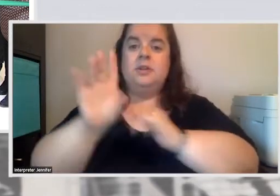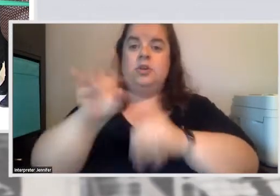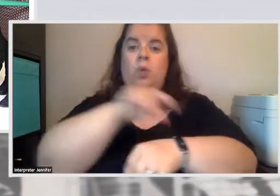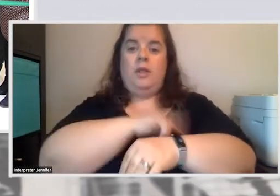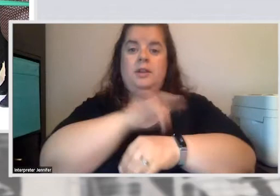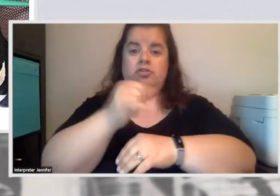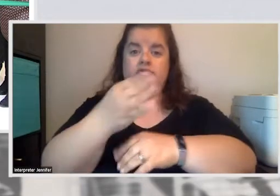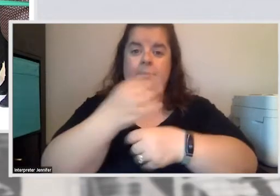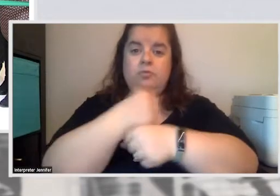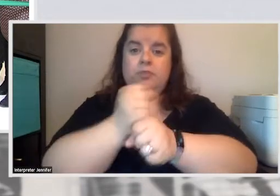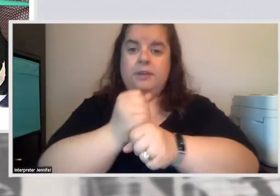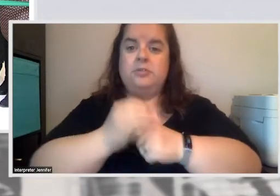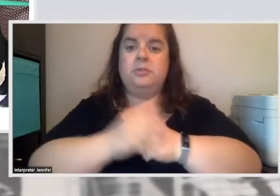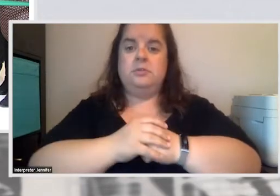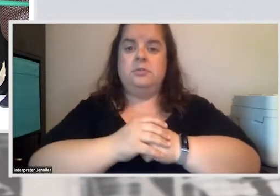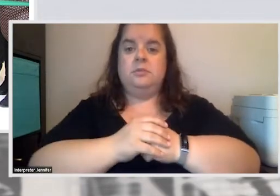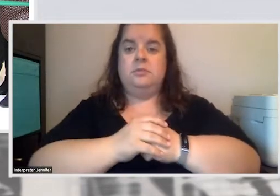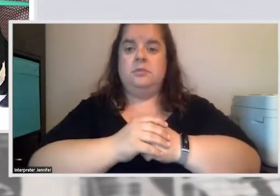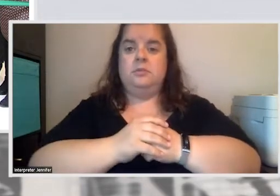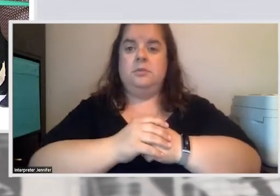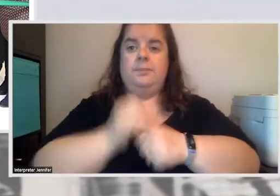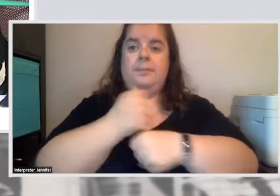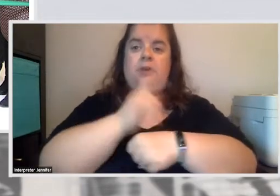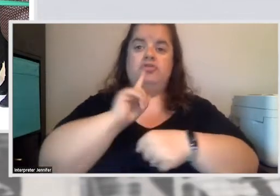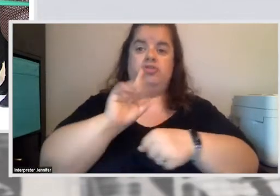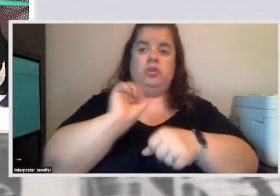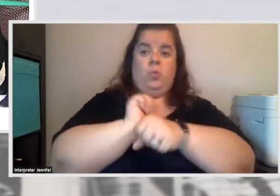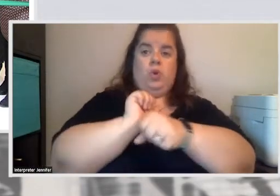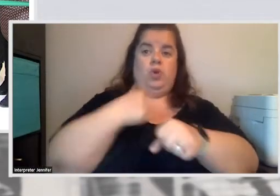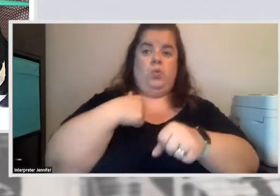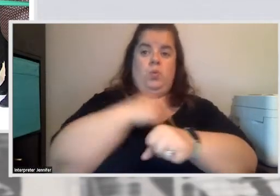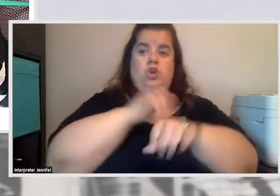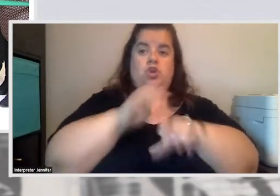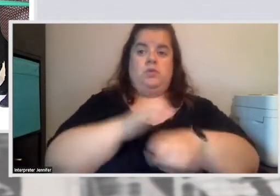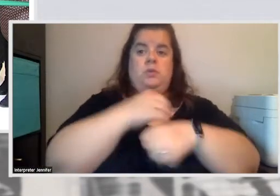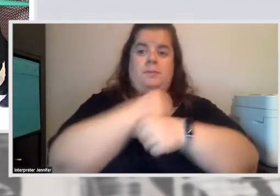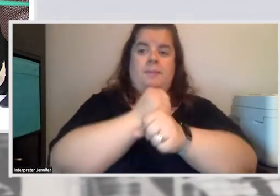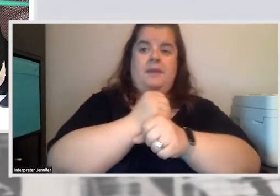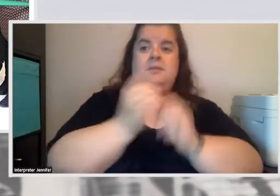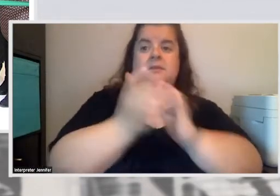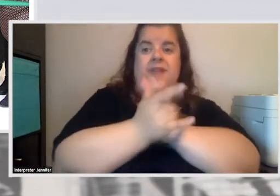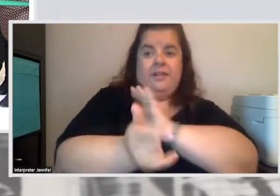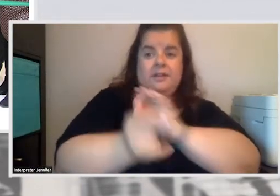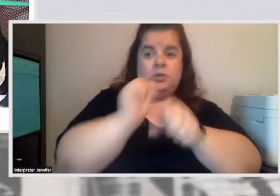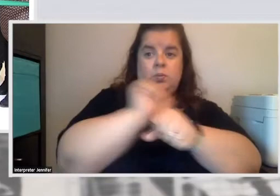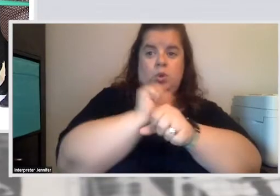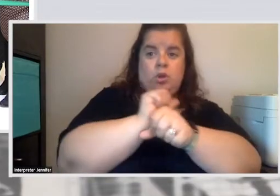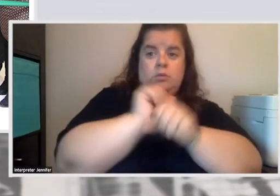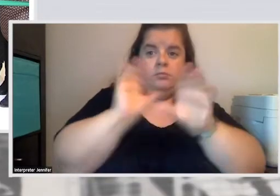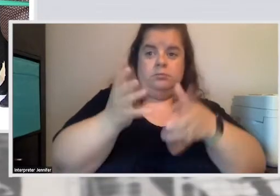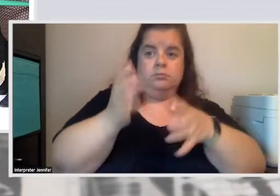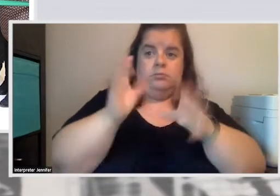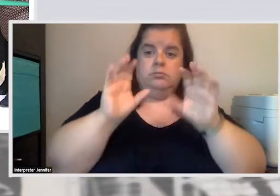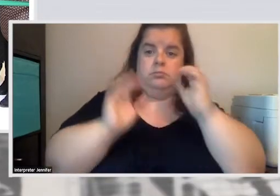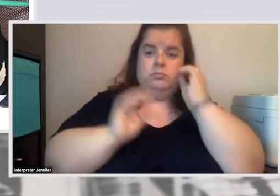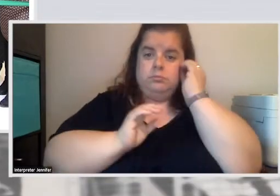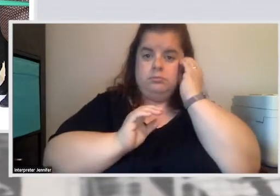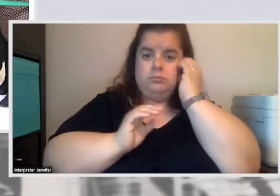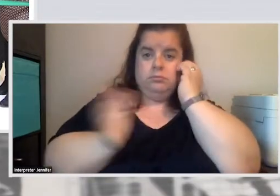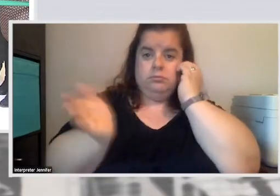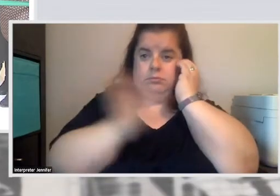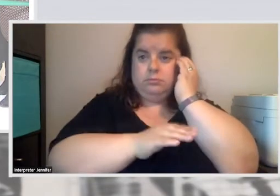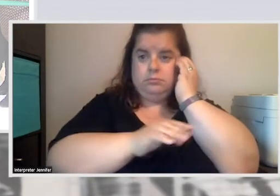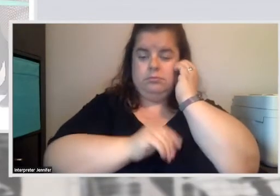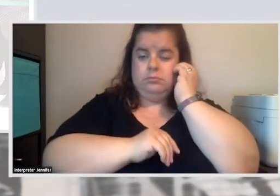to ensure that the work that we're doing is creating a talented workforce through all of this work. Go to the next slide, please. Thank